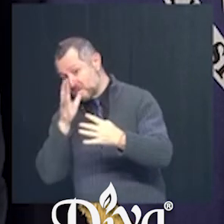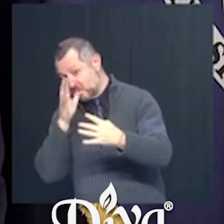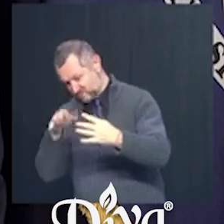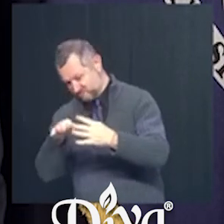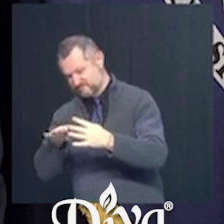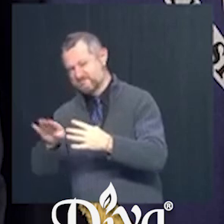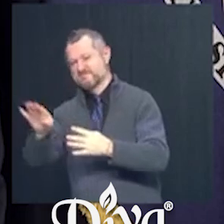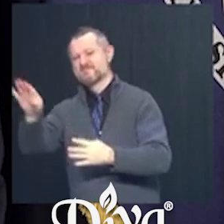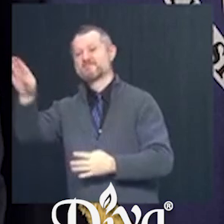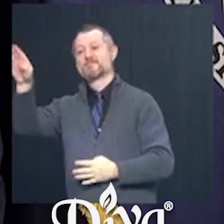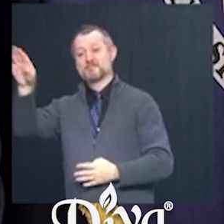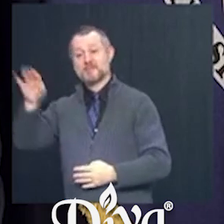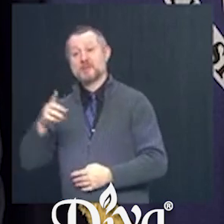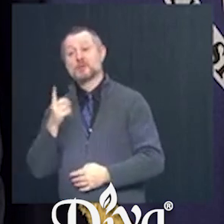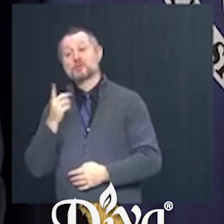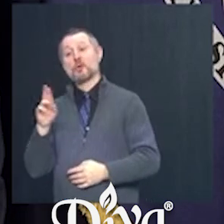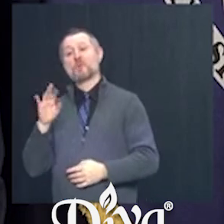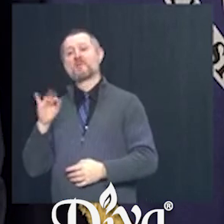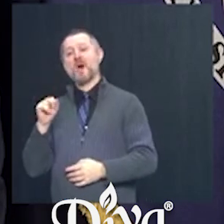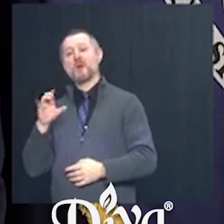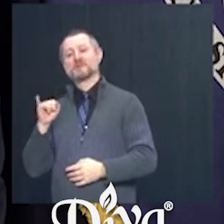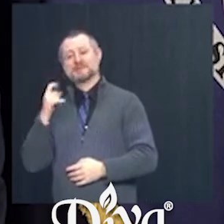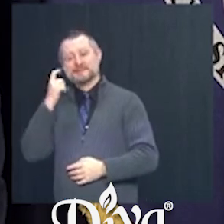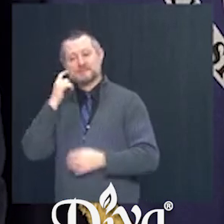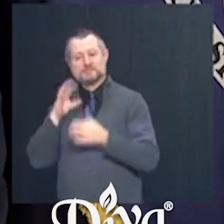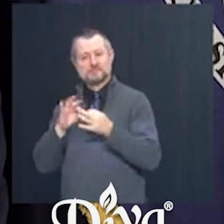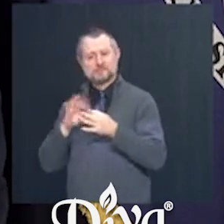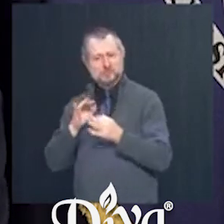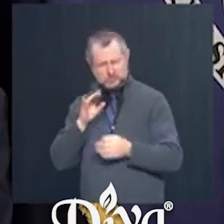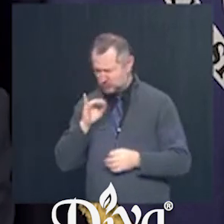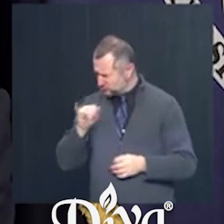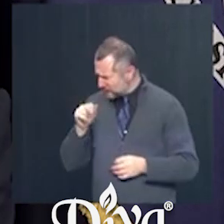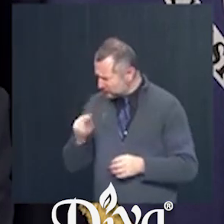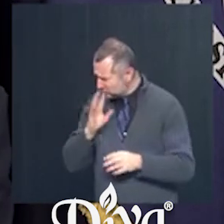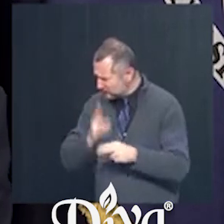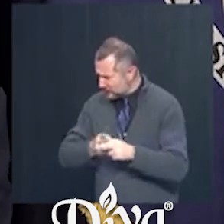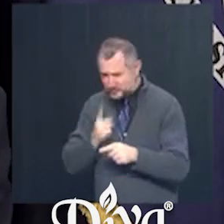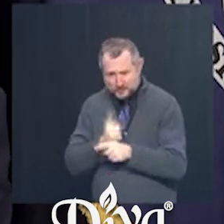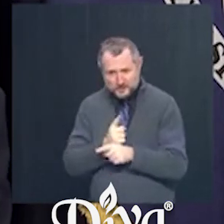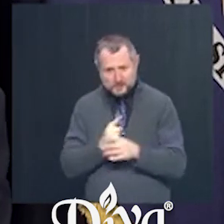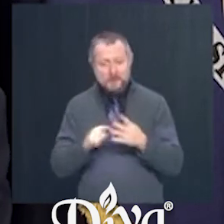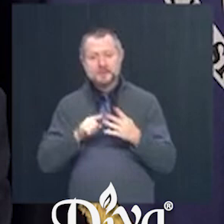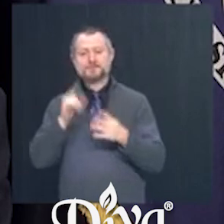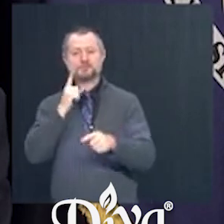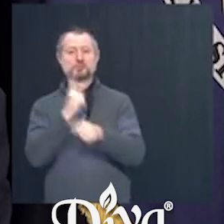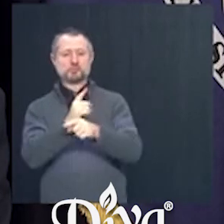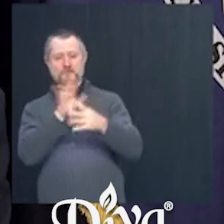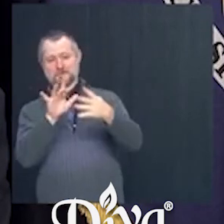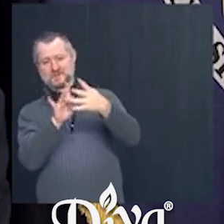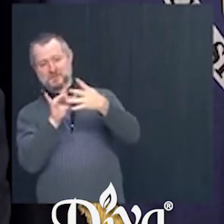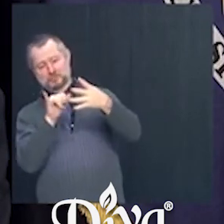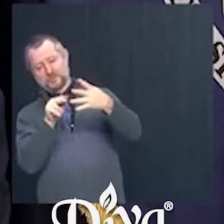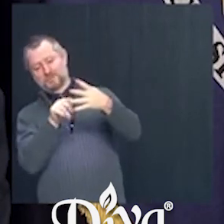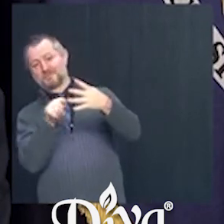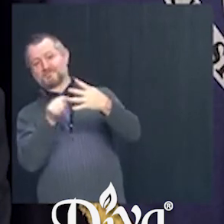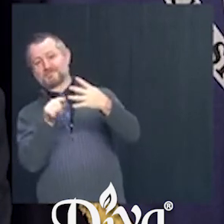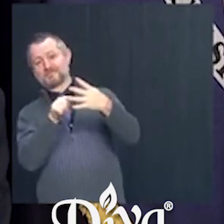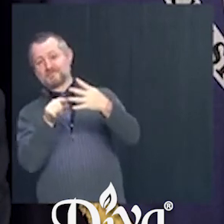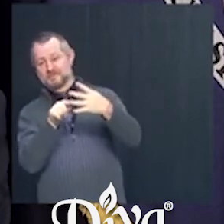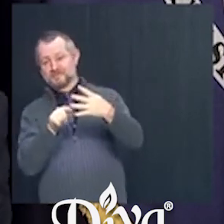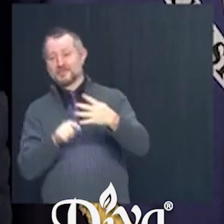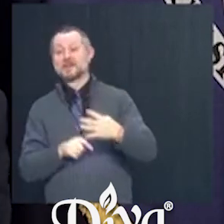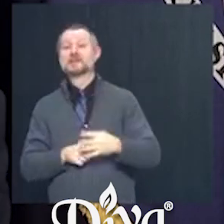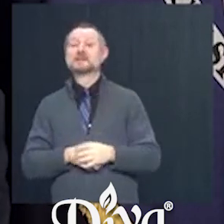Did Dr. Fauci just say mid-January or late January? Mid-January? Because just think about it,